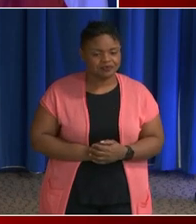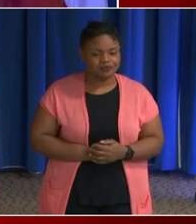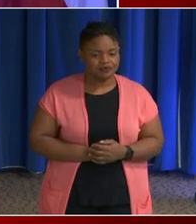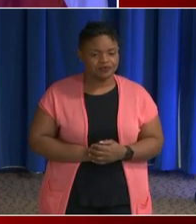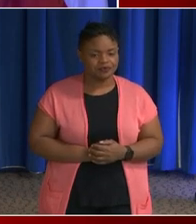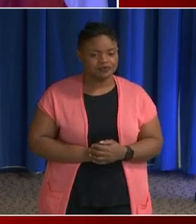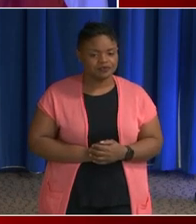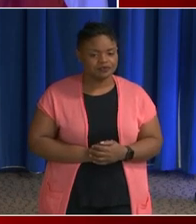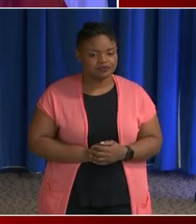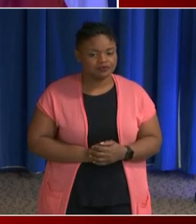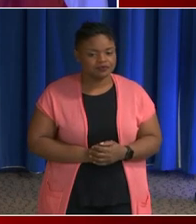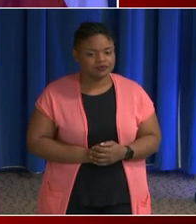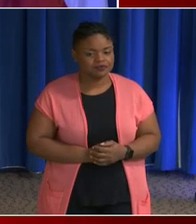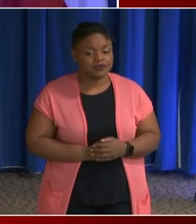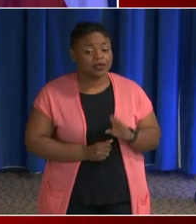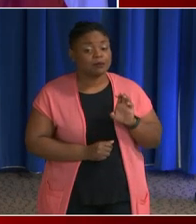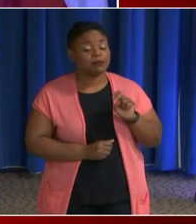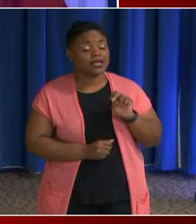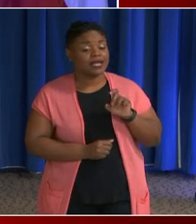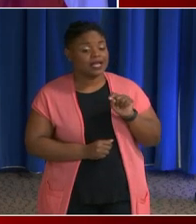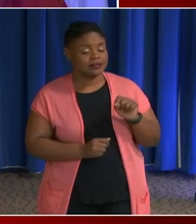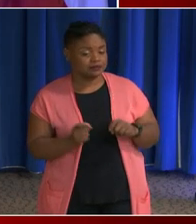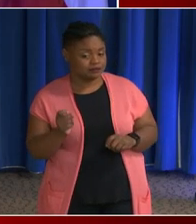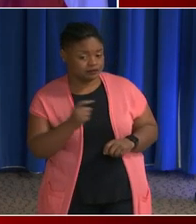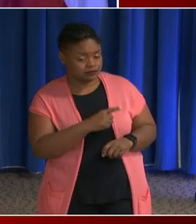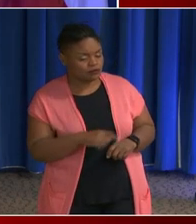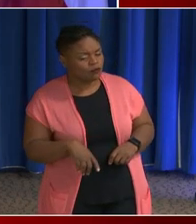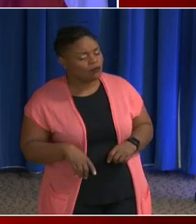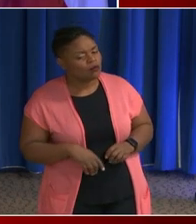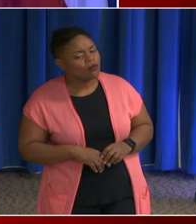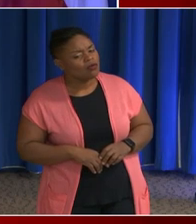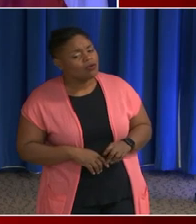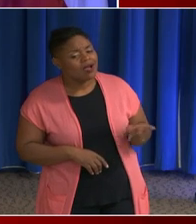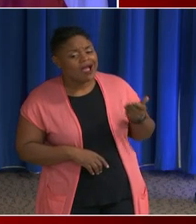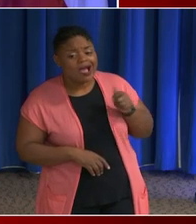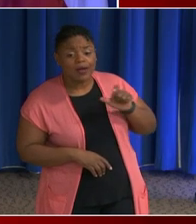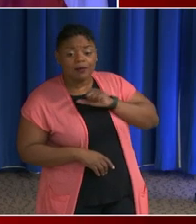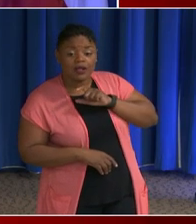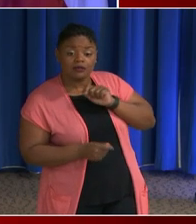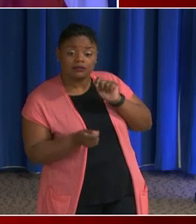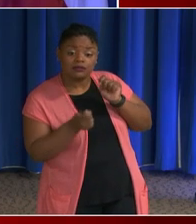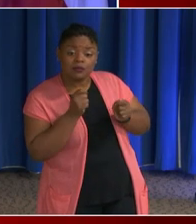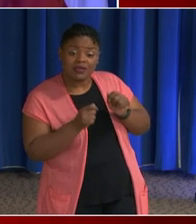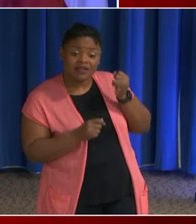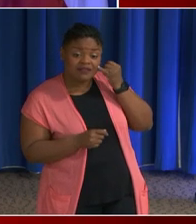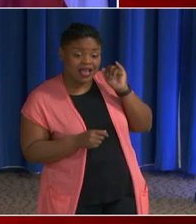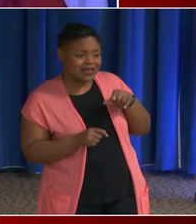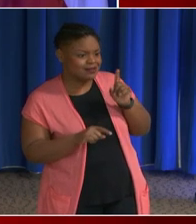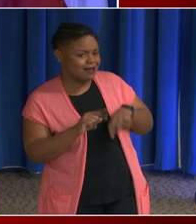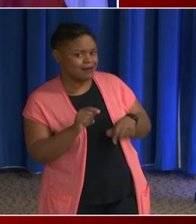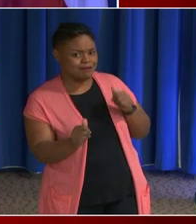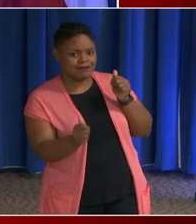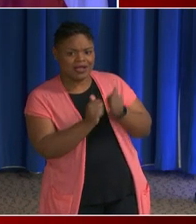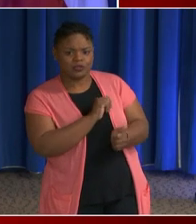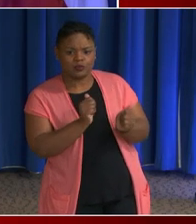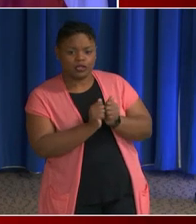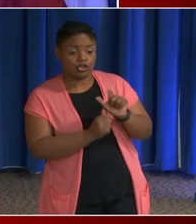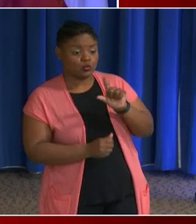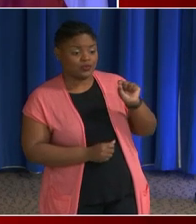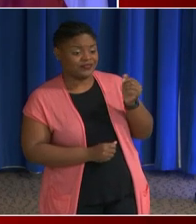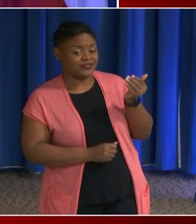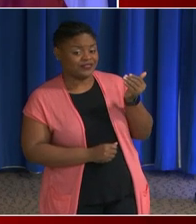Bennett. Chairman Mendelson, were there any police reform ideas that couldn't pass with the